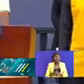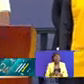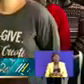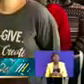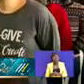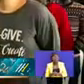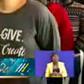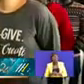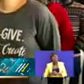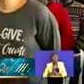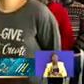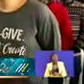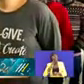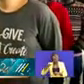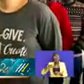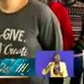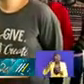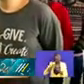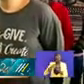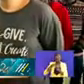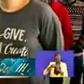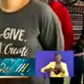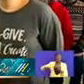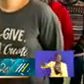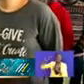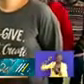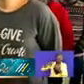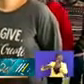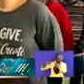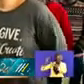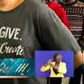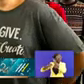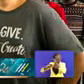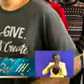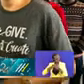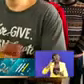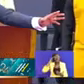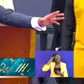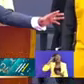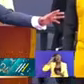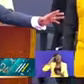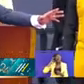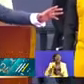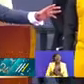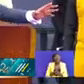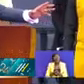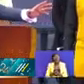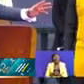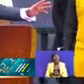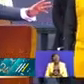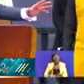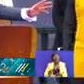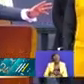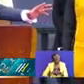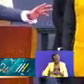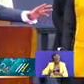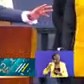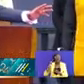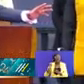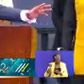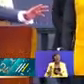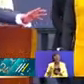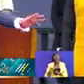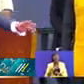father we refuse to look at the former generation and think they are ignorant and they don't know it is out of their